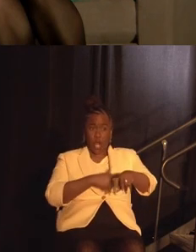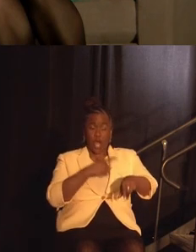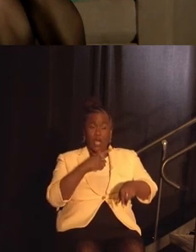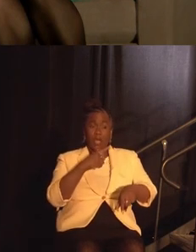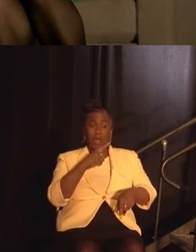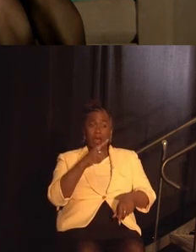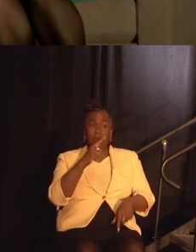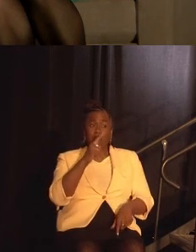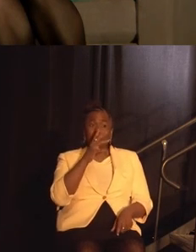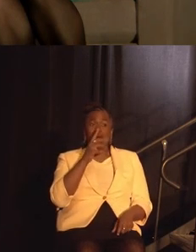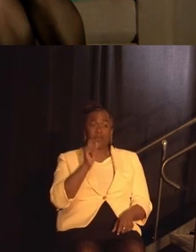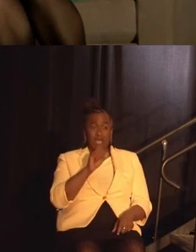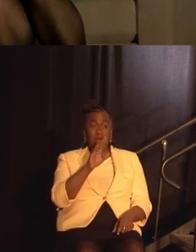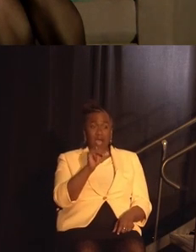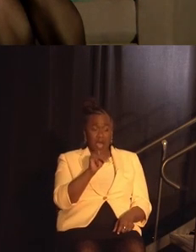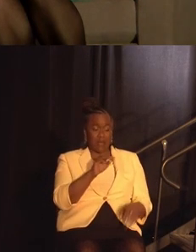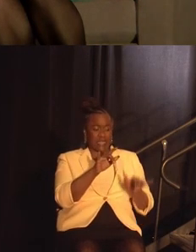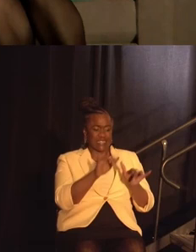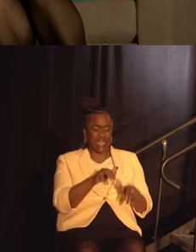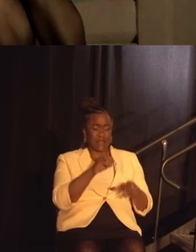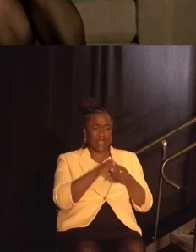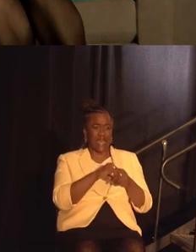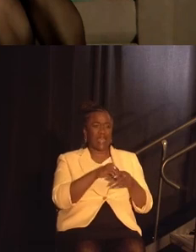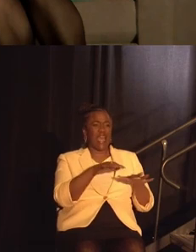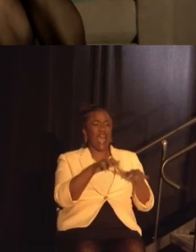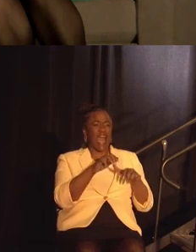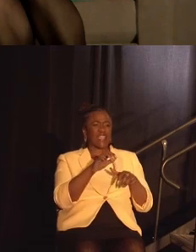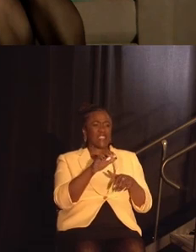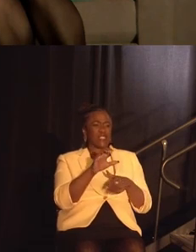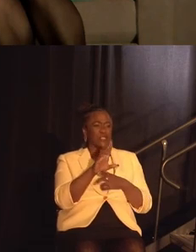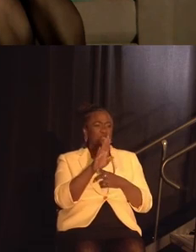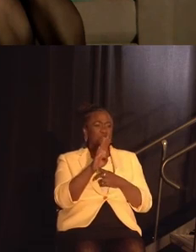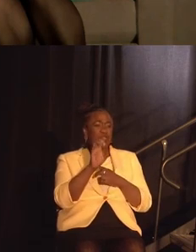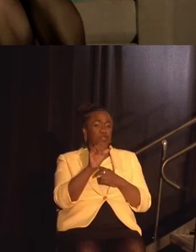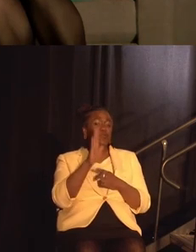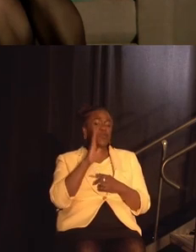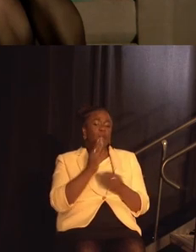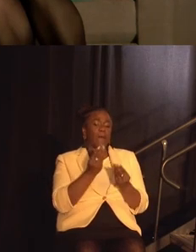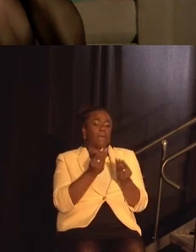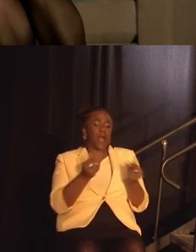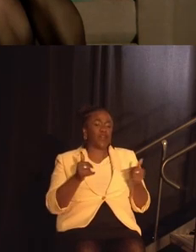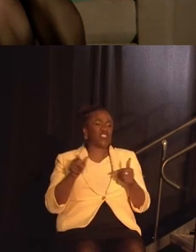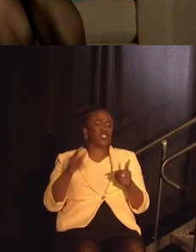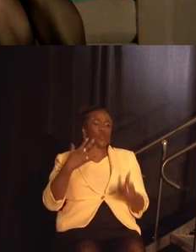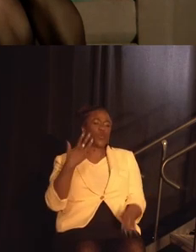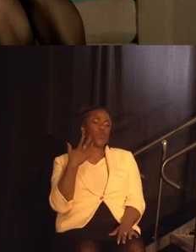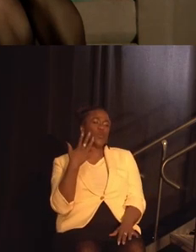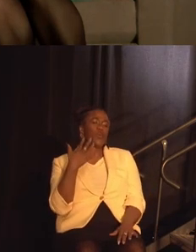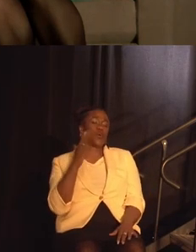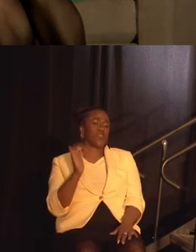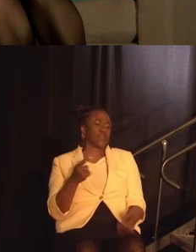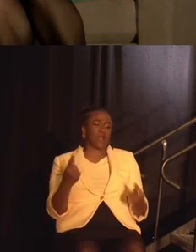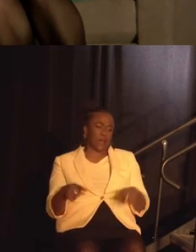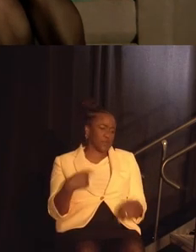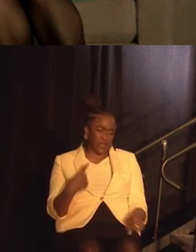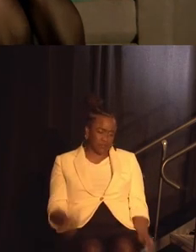cubes into the computer and it melts and cools her down, like stuff like that. So that's what happened to